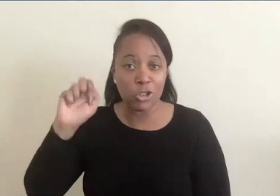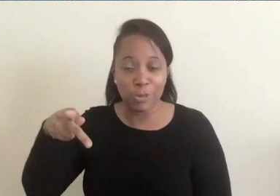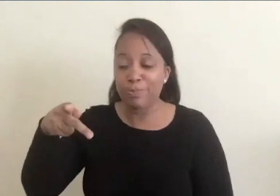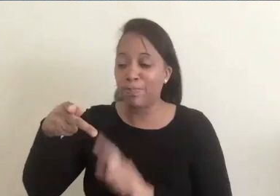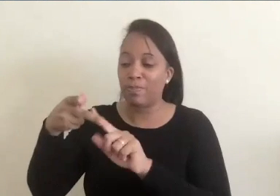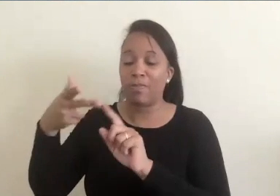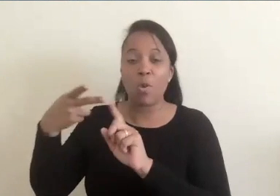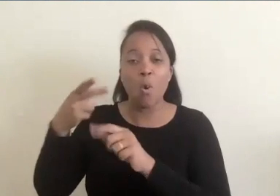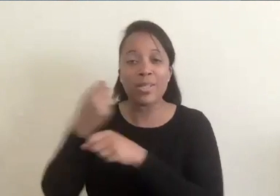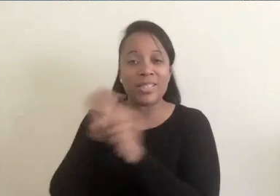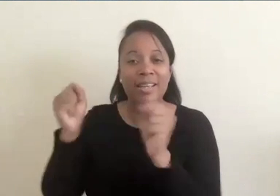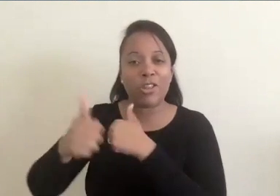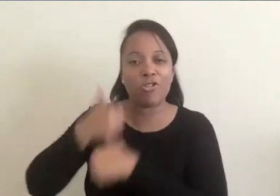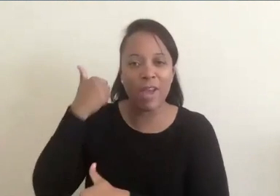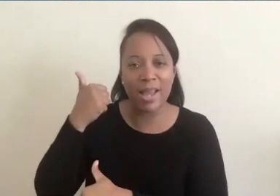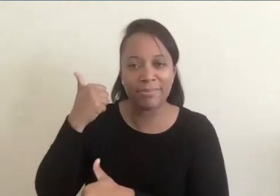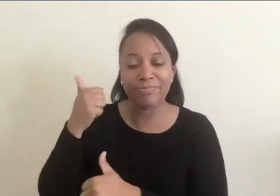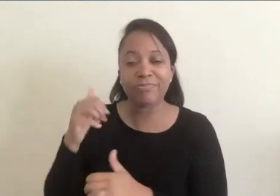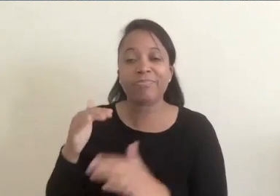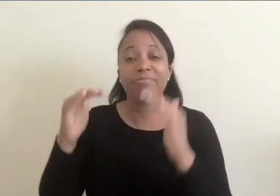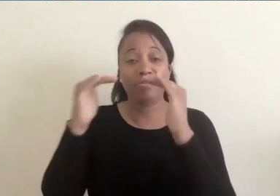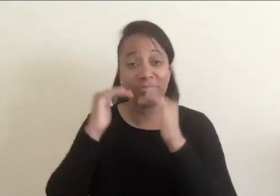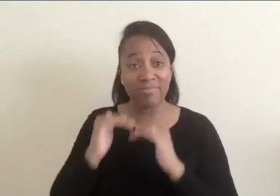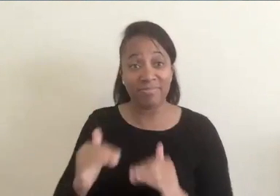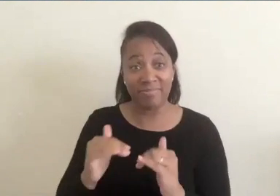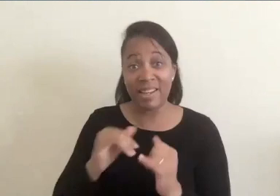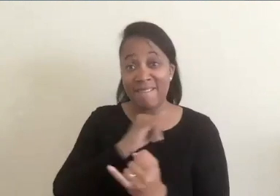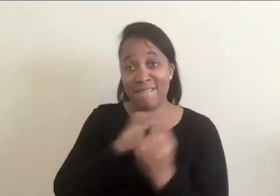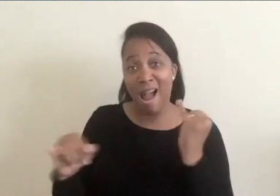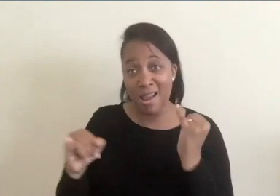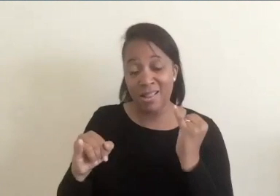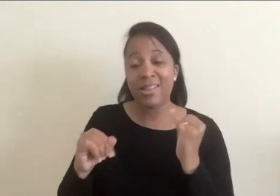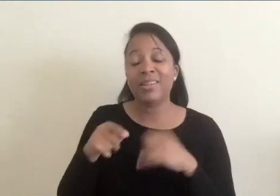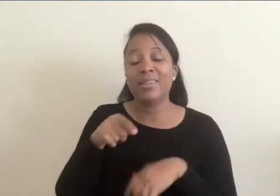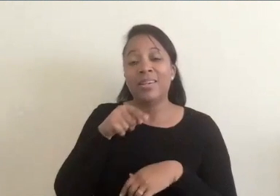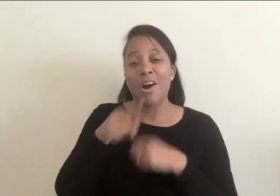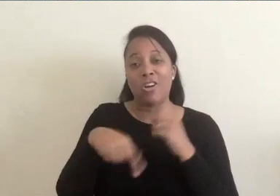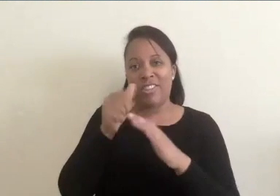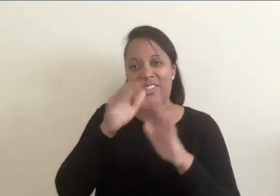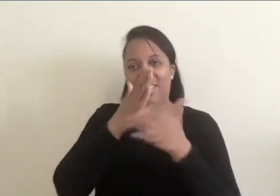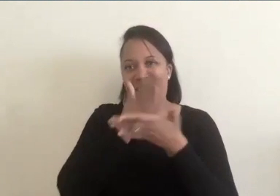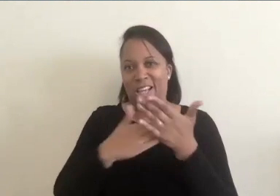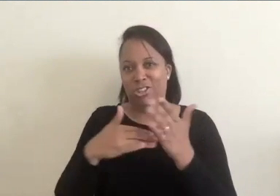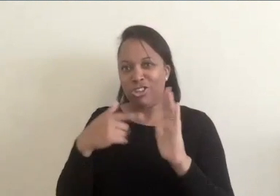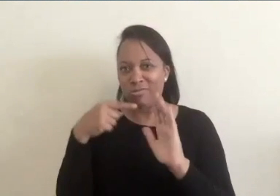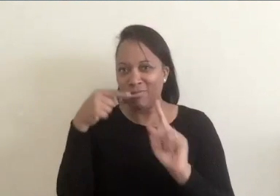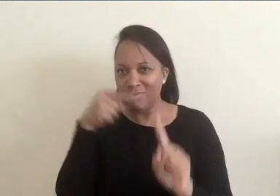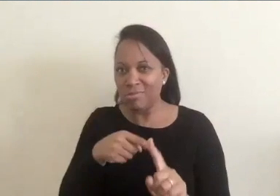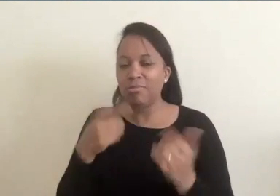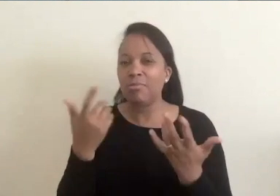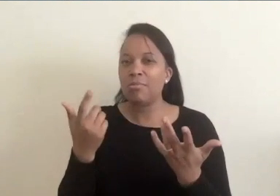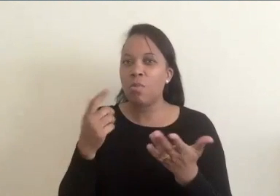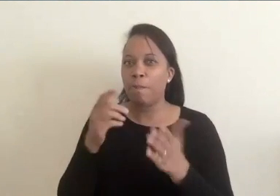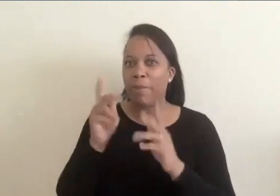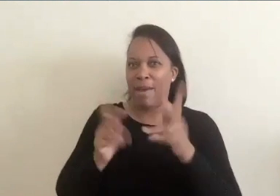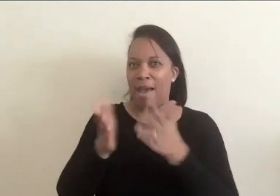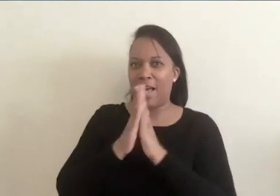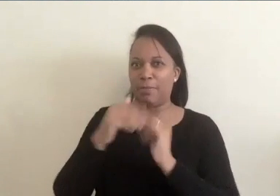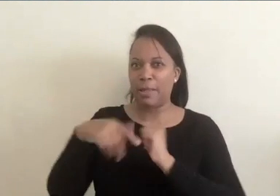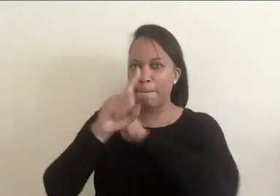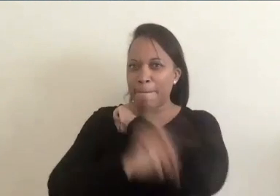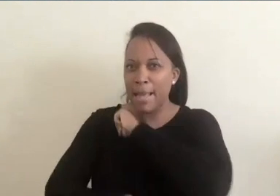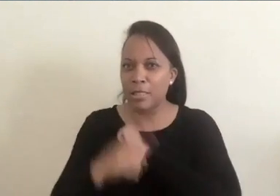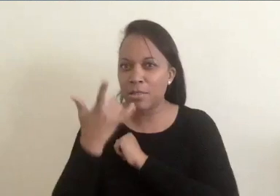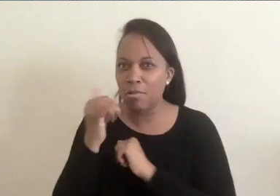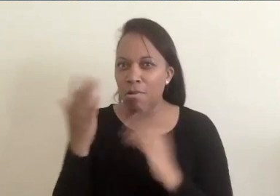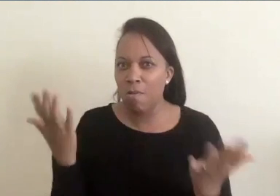then finally on this section for under the ADA, everyone always asks, what are the penalties? What happens if I don't do